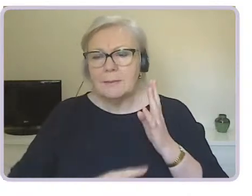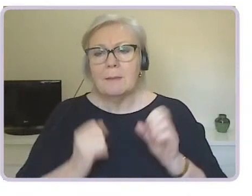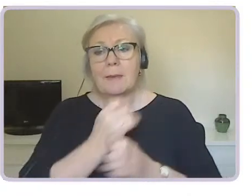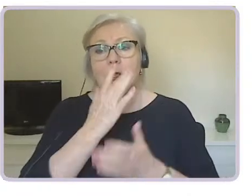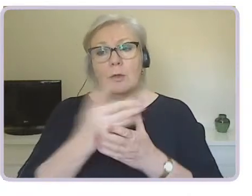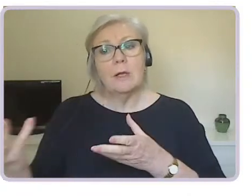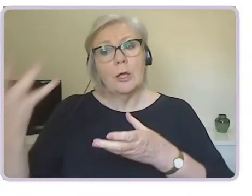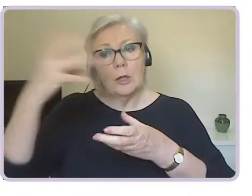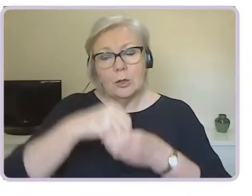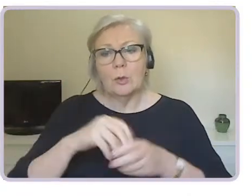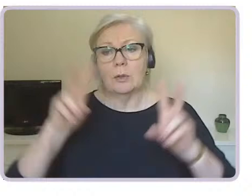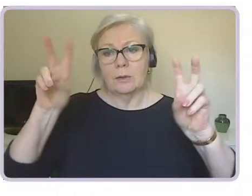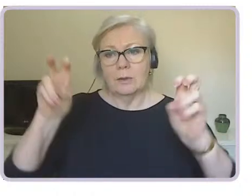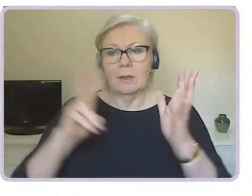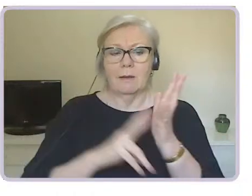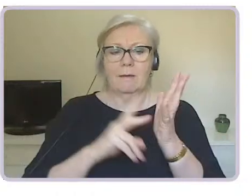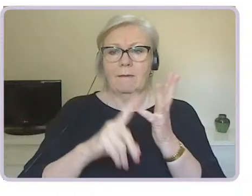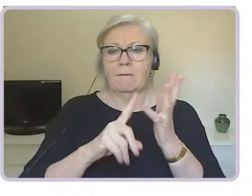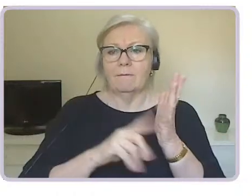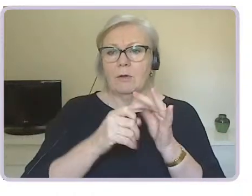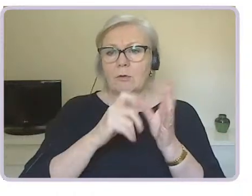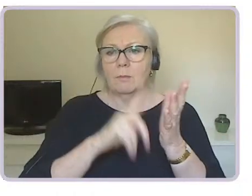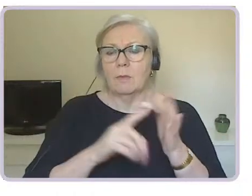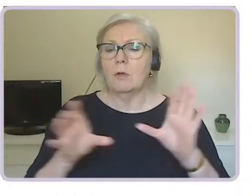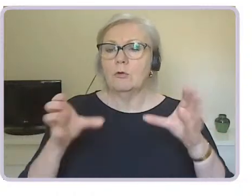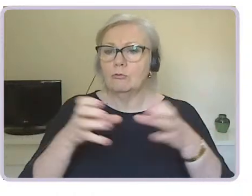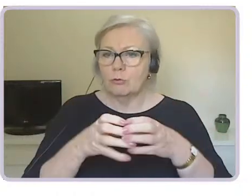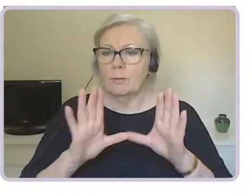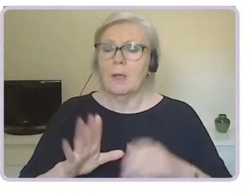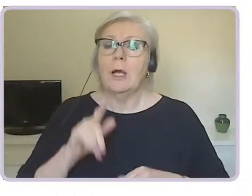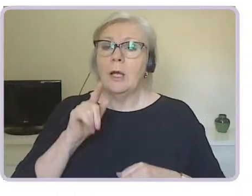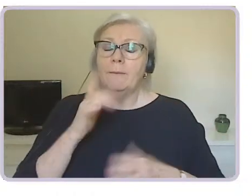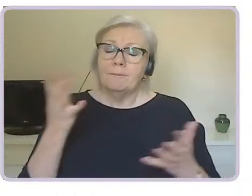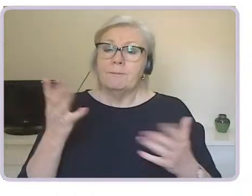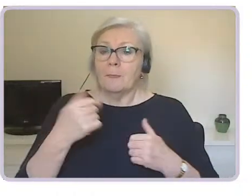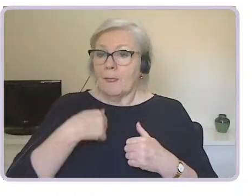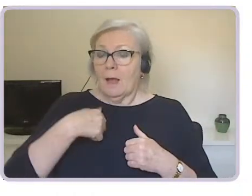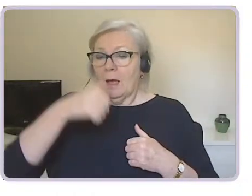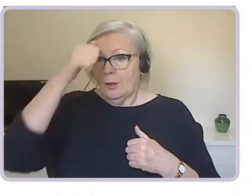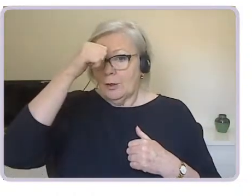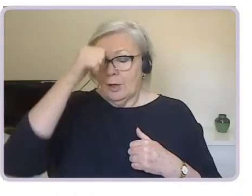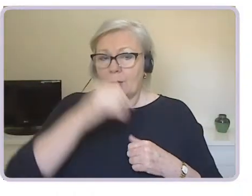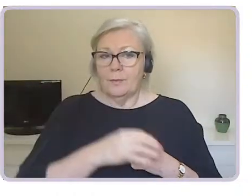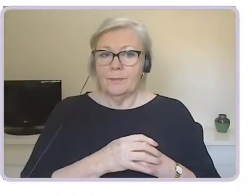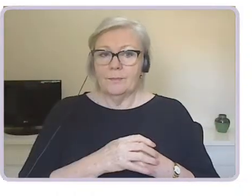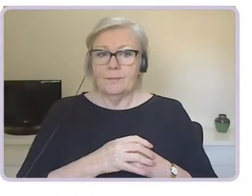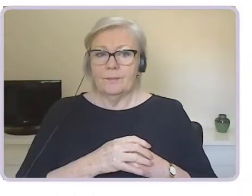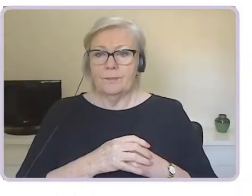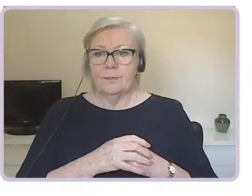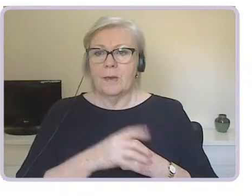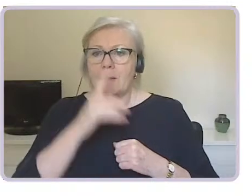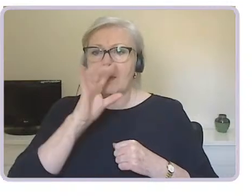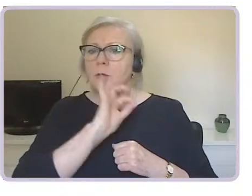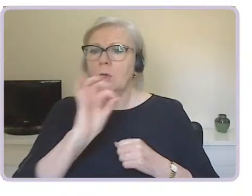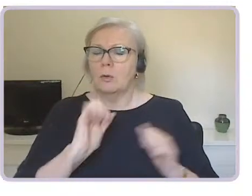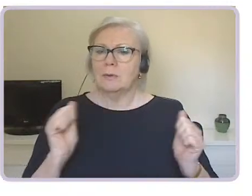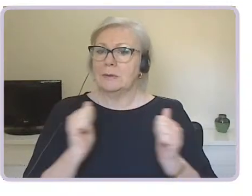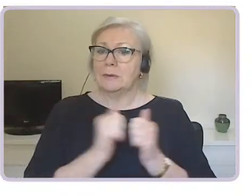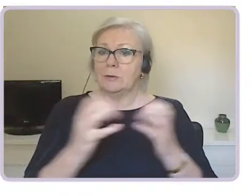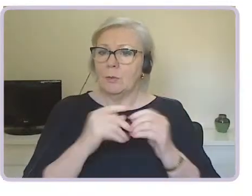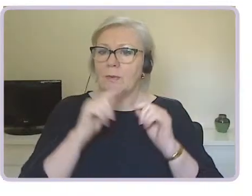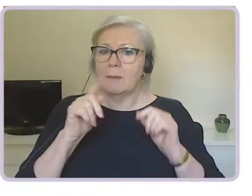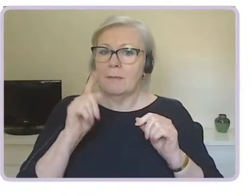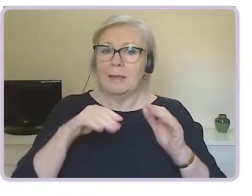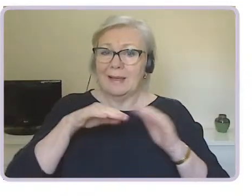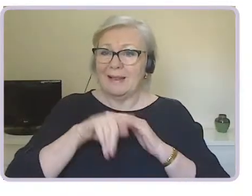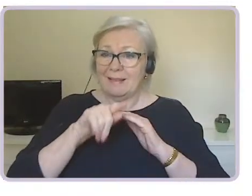vulnerable group. Now, I'm not going to talk, I know that's not something that's contested, but it's actually in the MBS item, and